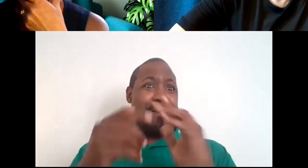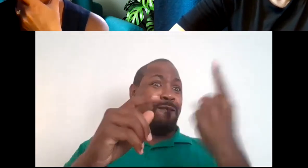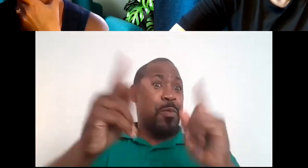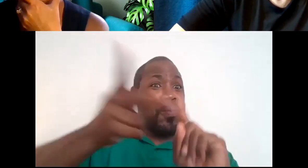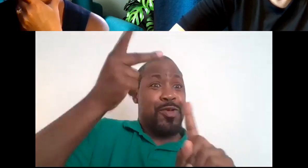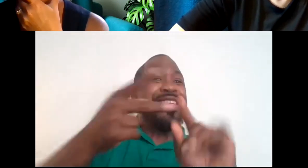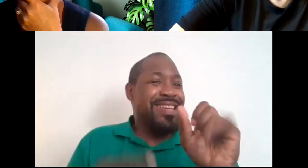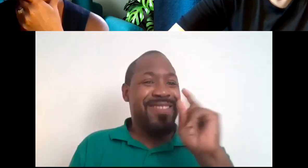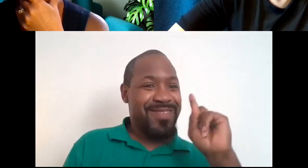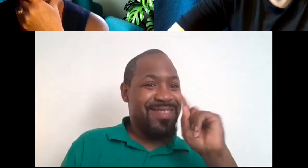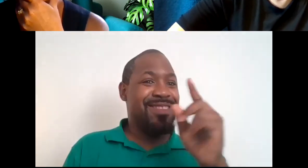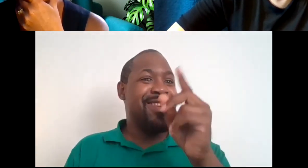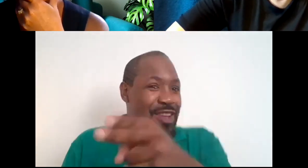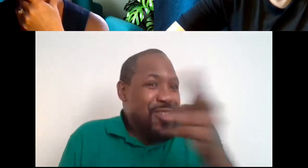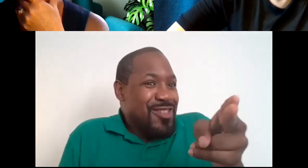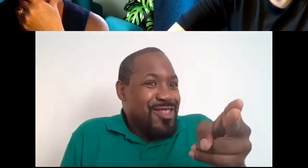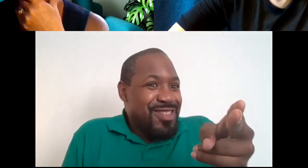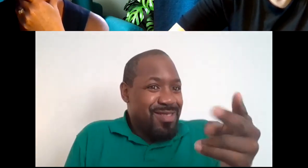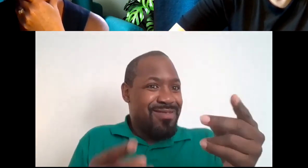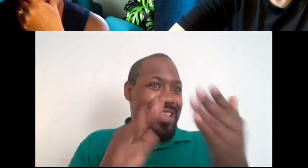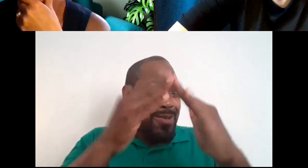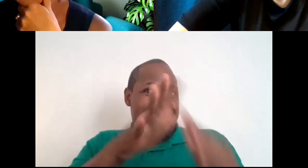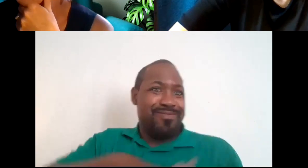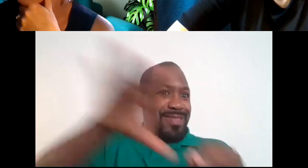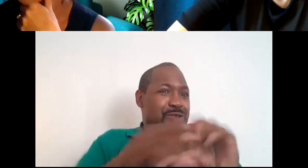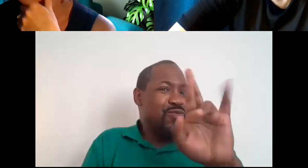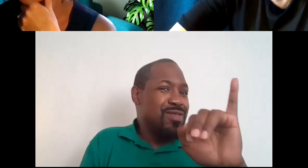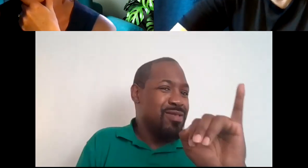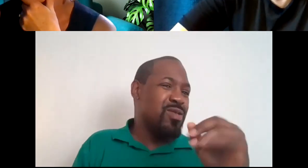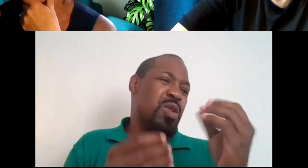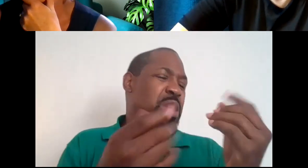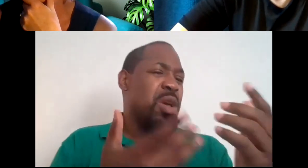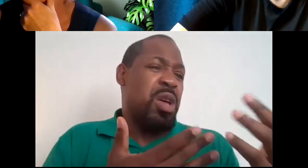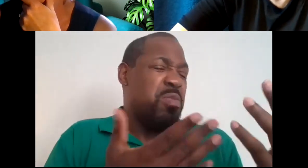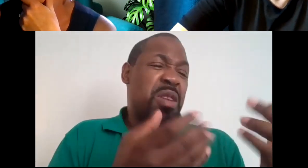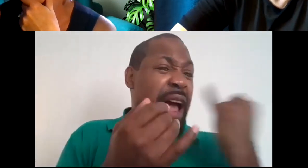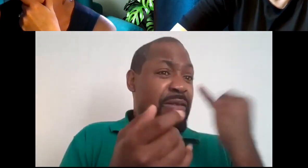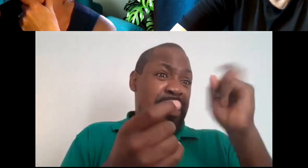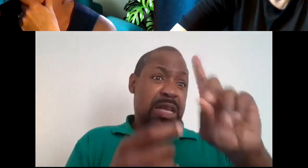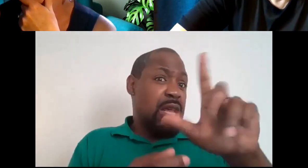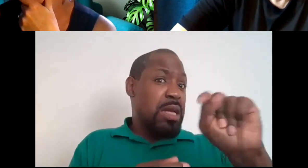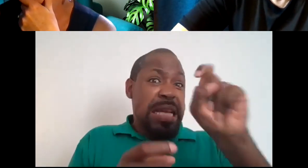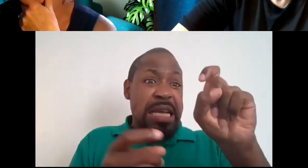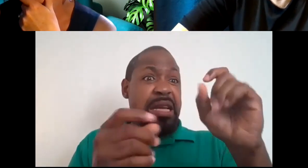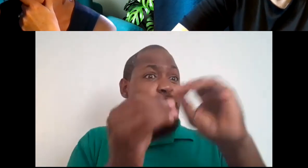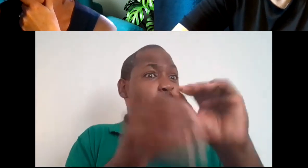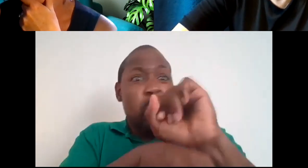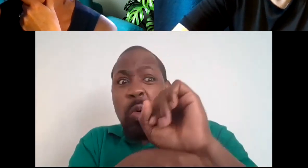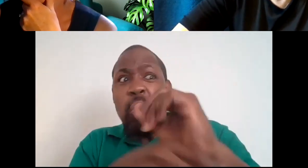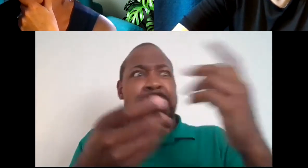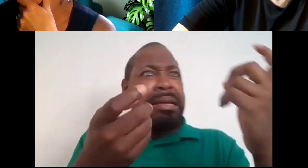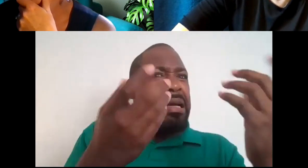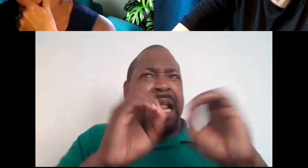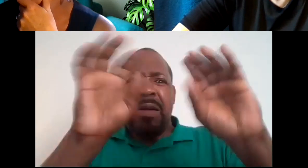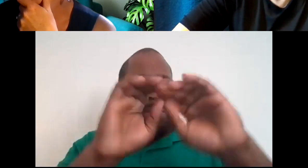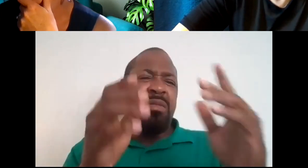that. And, we could be doing that great work here in Rhode Island. So if